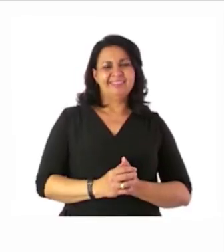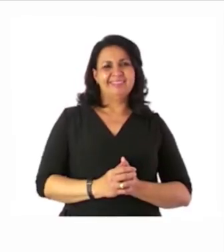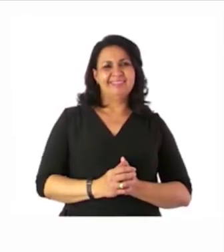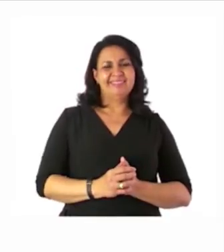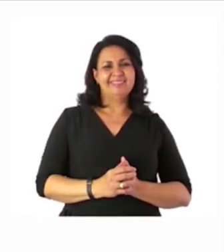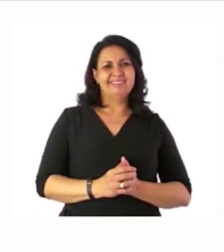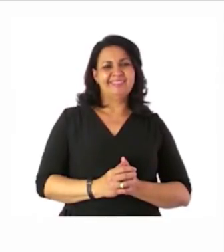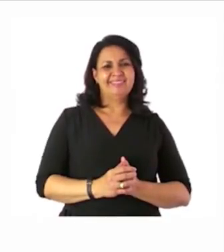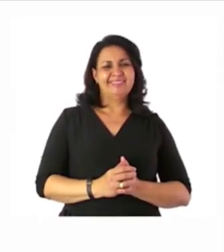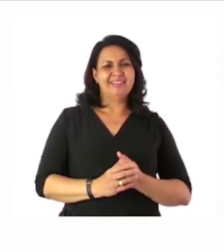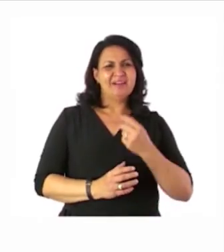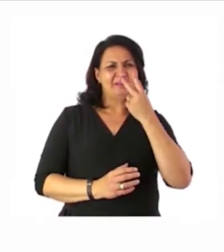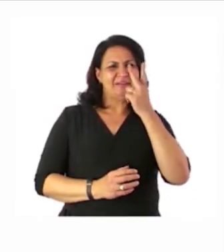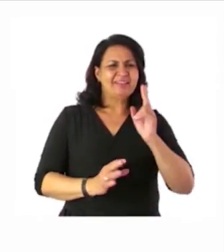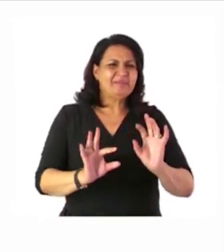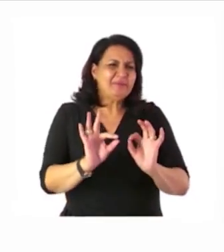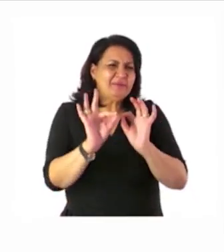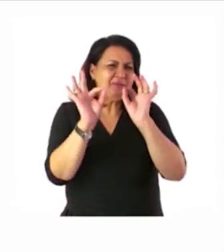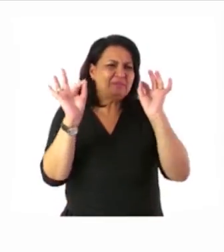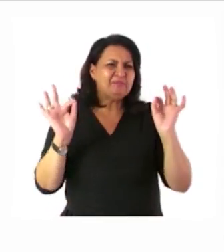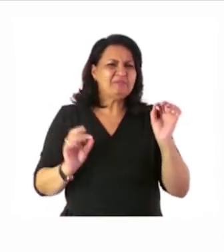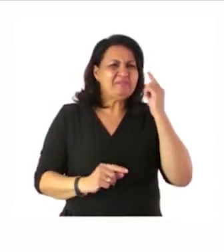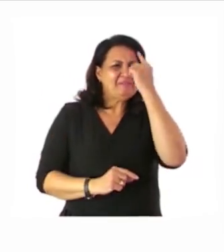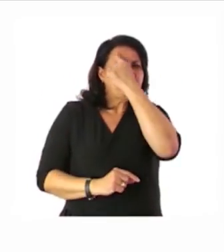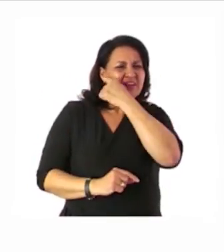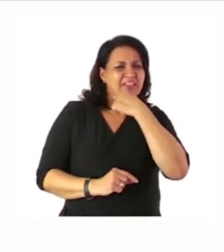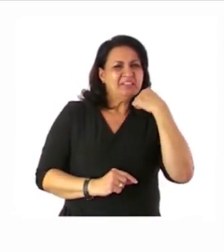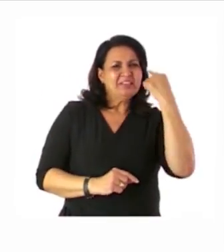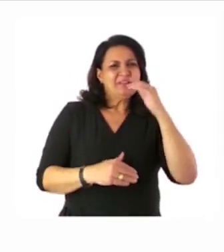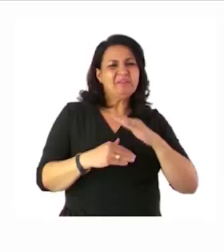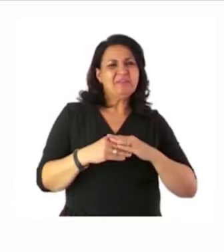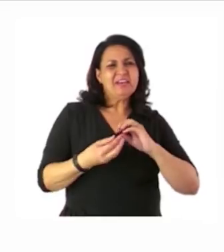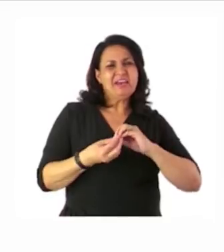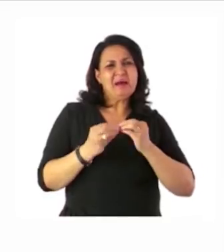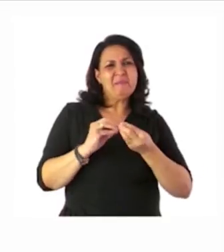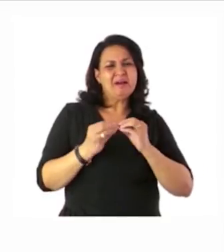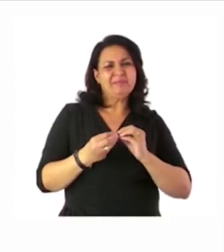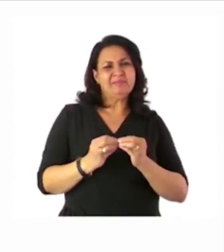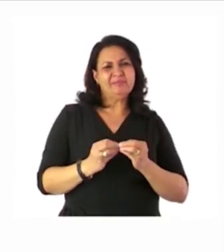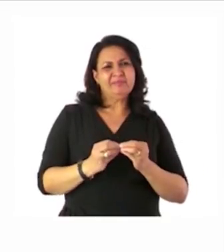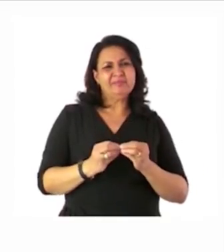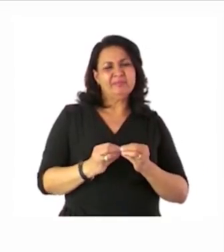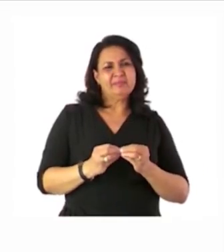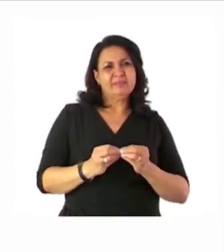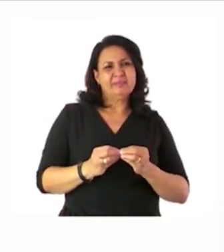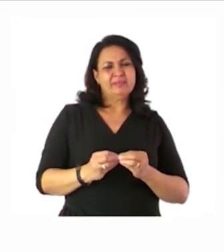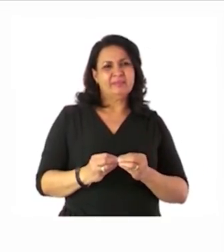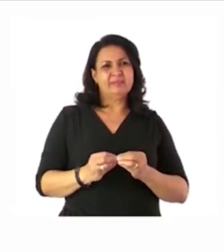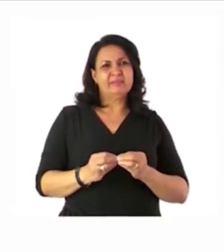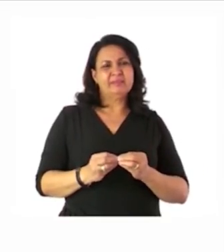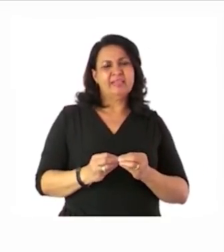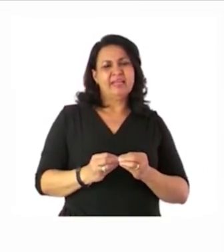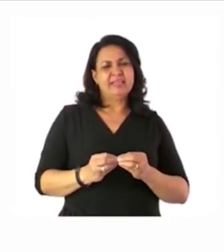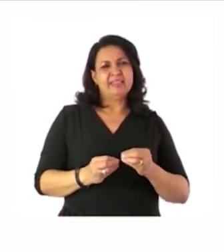yes look at those beautiful faces on this number we did it previously but this is the call